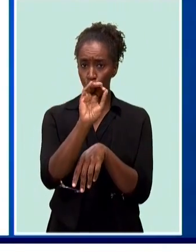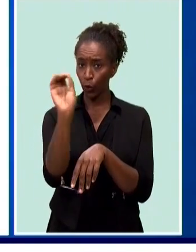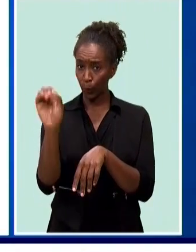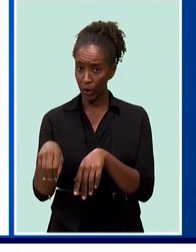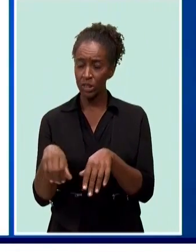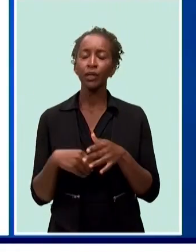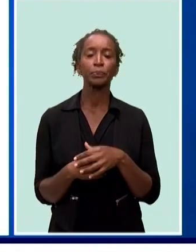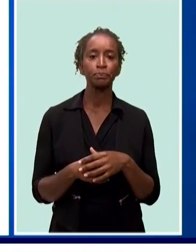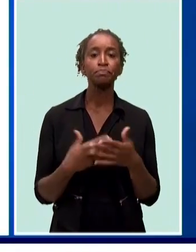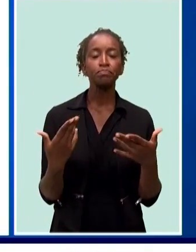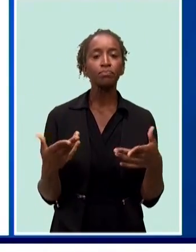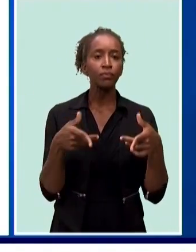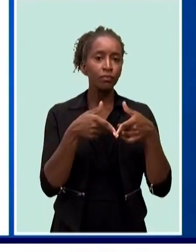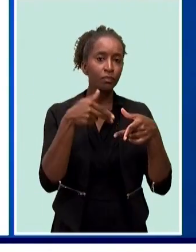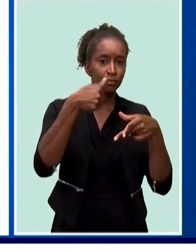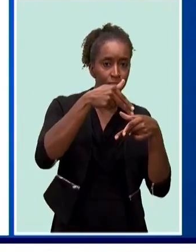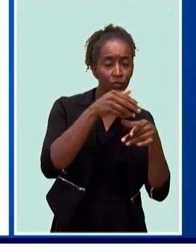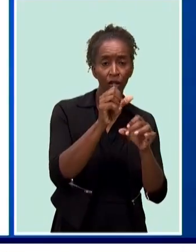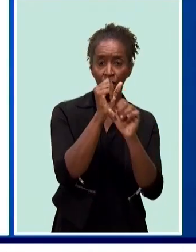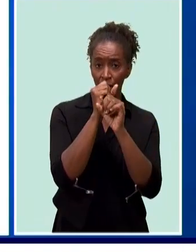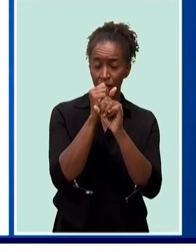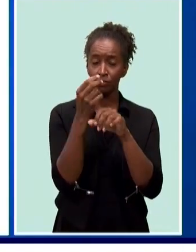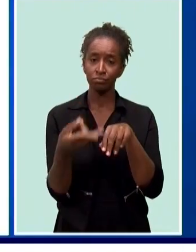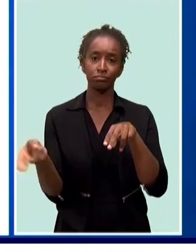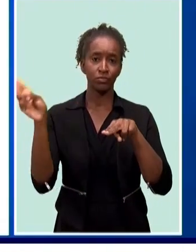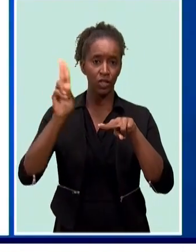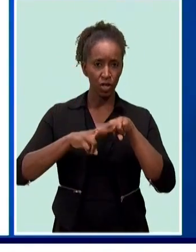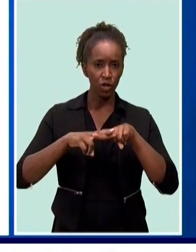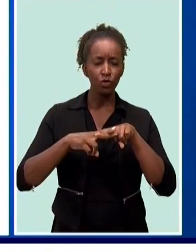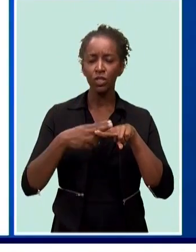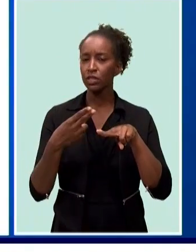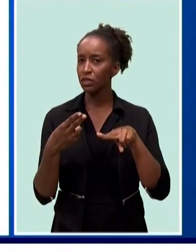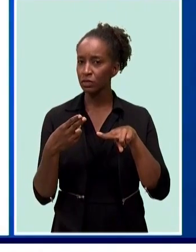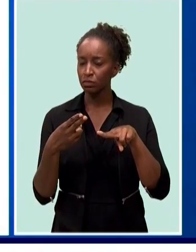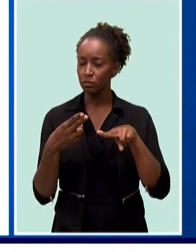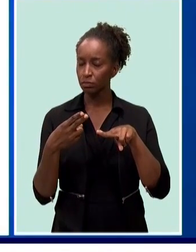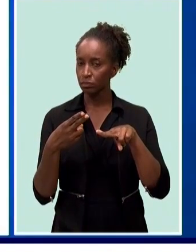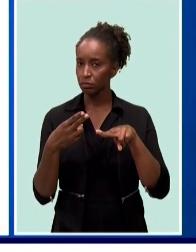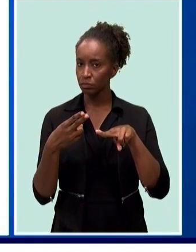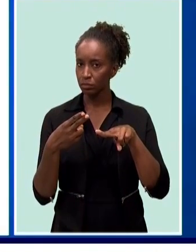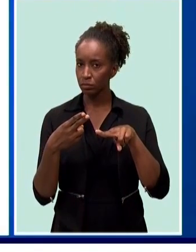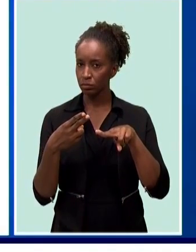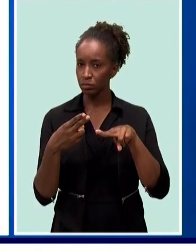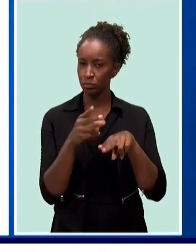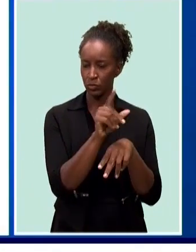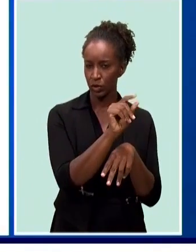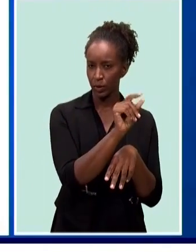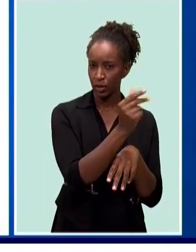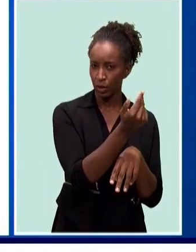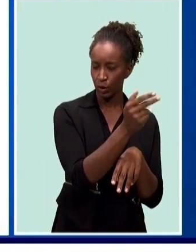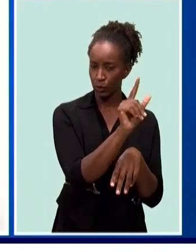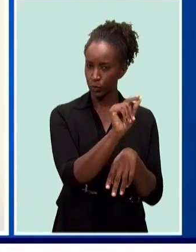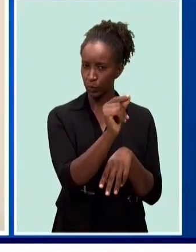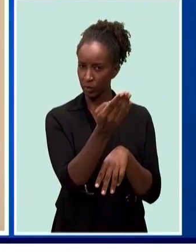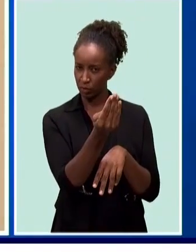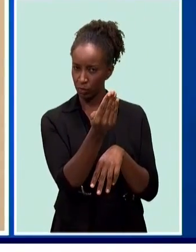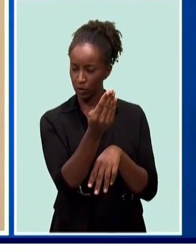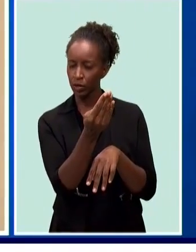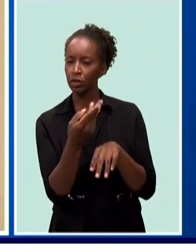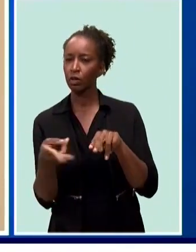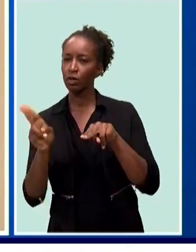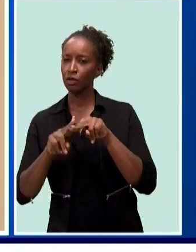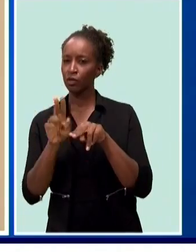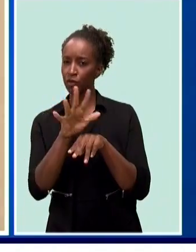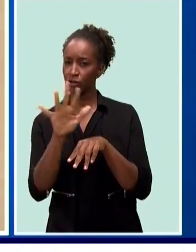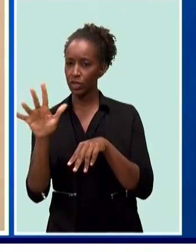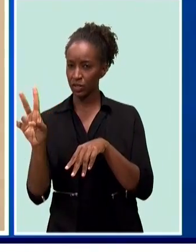there's 11.2% increase, moving from 56.2% in 2013-2014 to